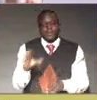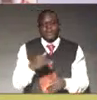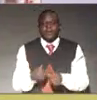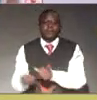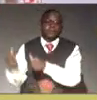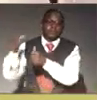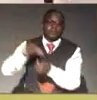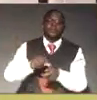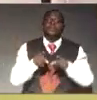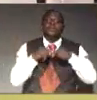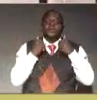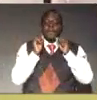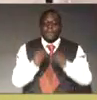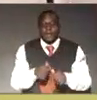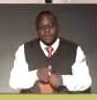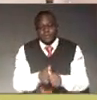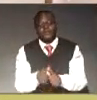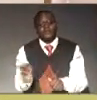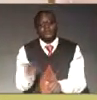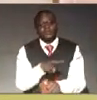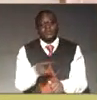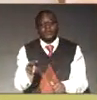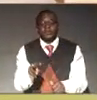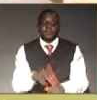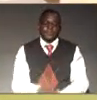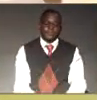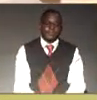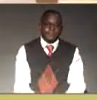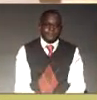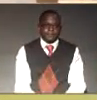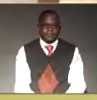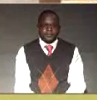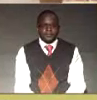priest must follow the same sacrifice.